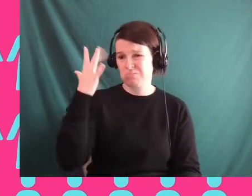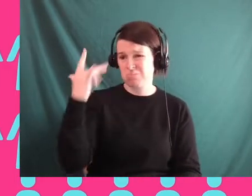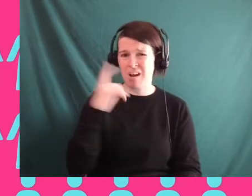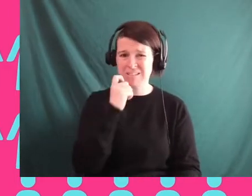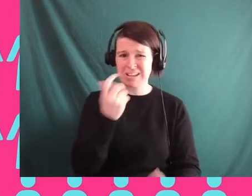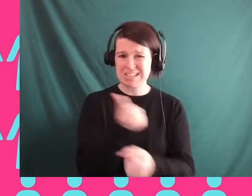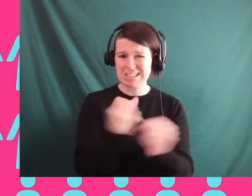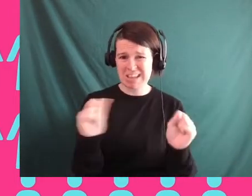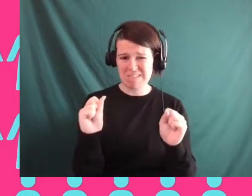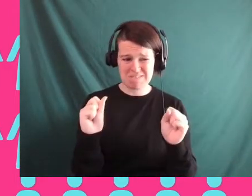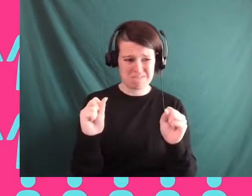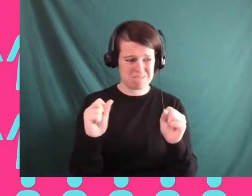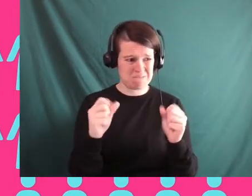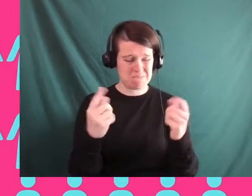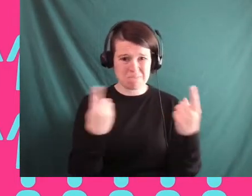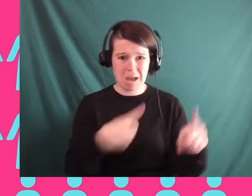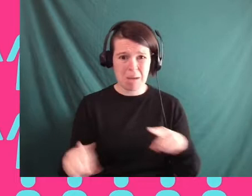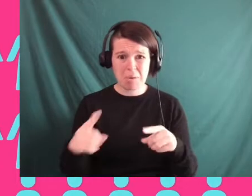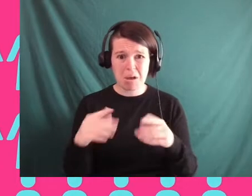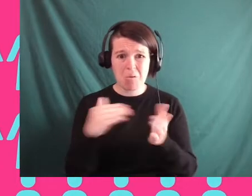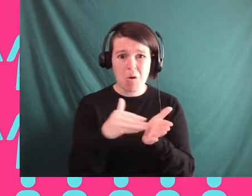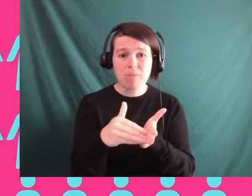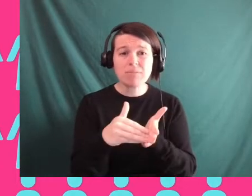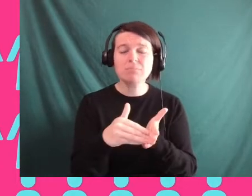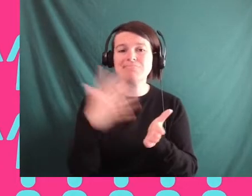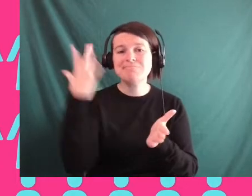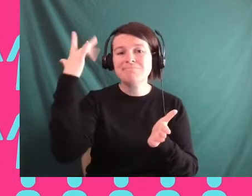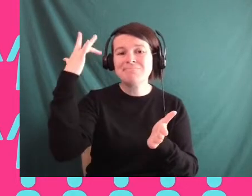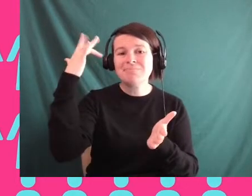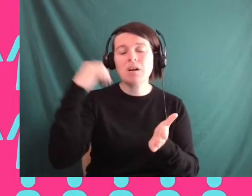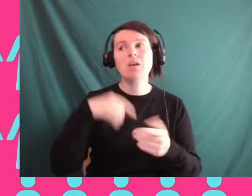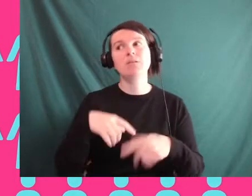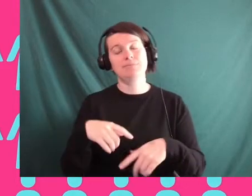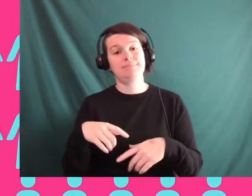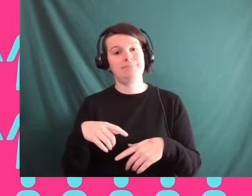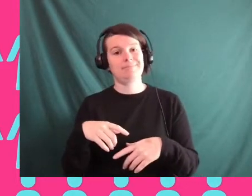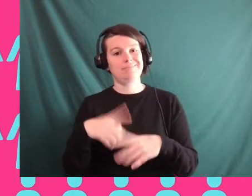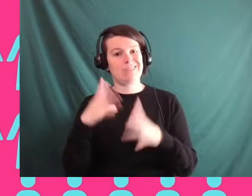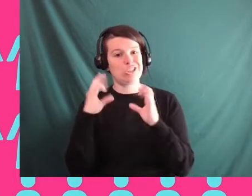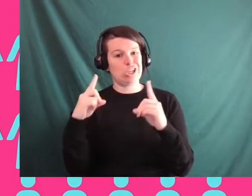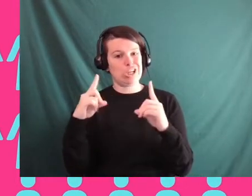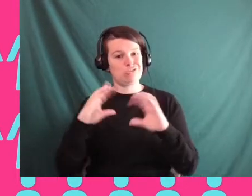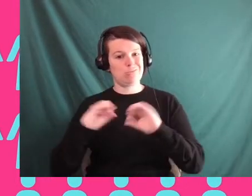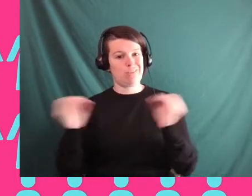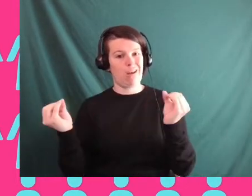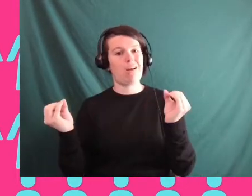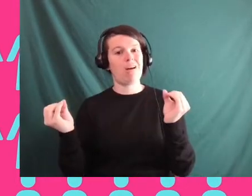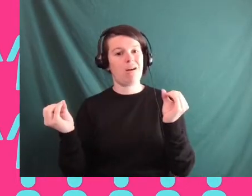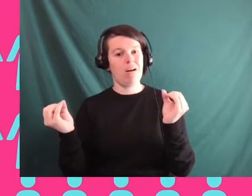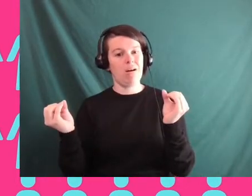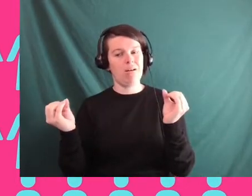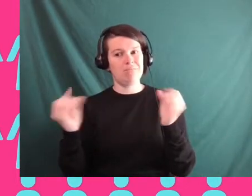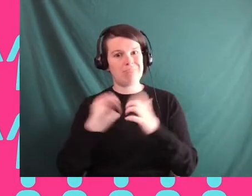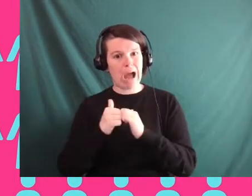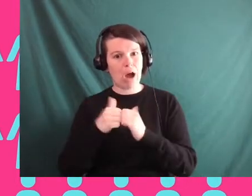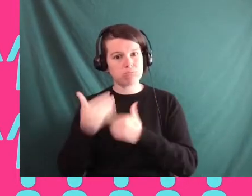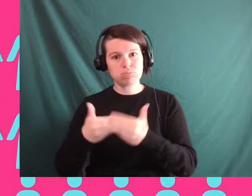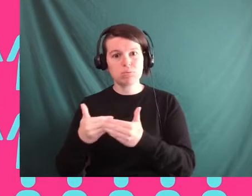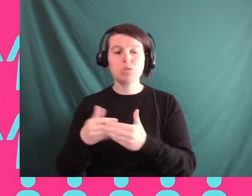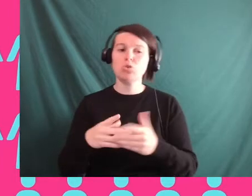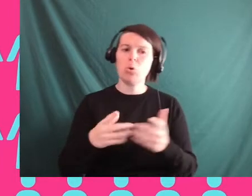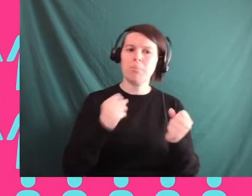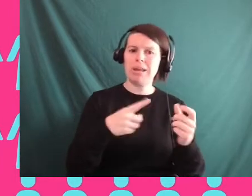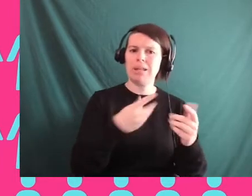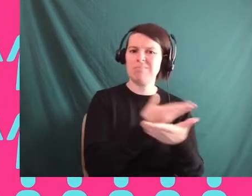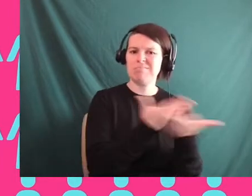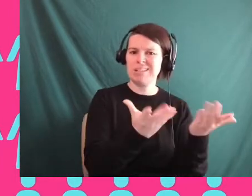binding practices so prevalent? Well, a lot of this is due to lack of education. So lots of the material that I'm going to present